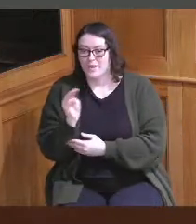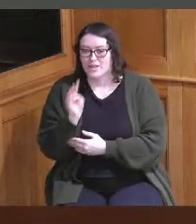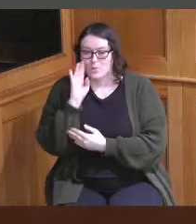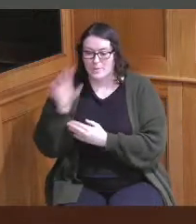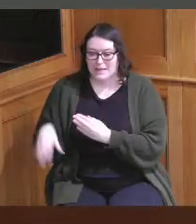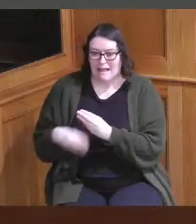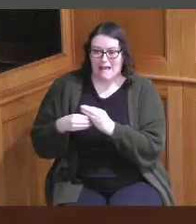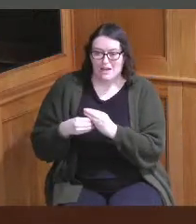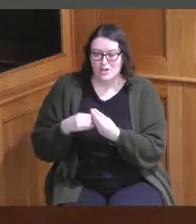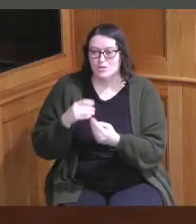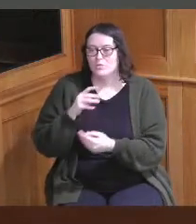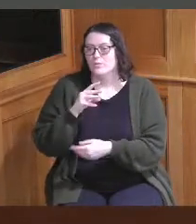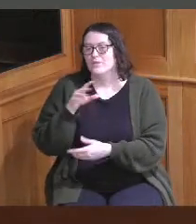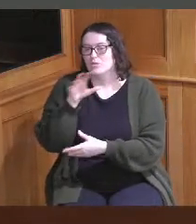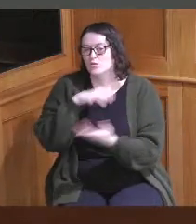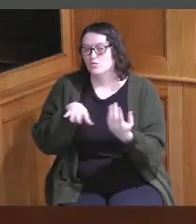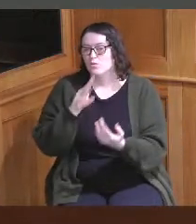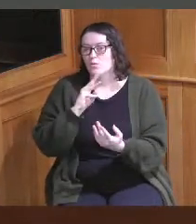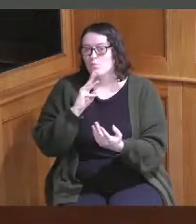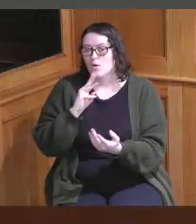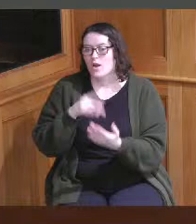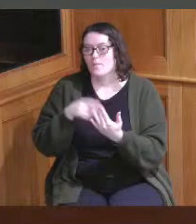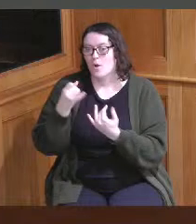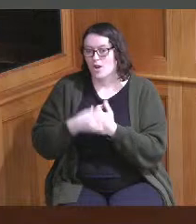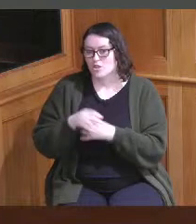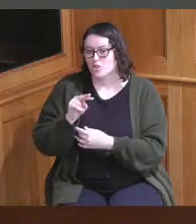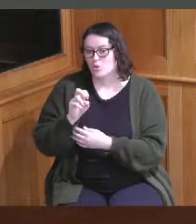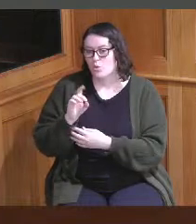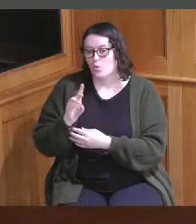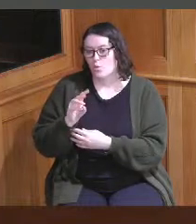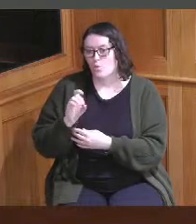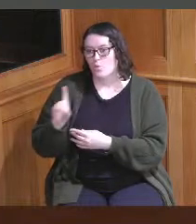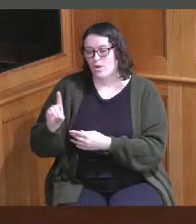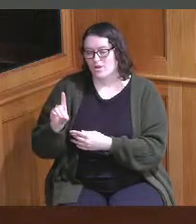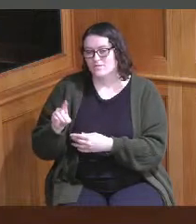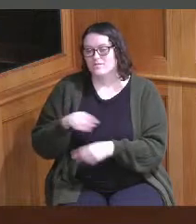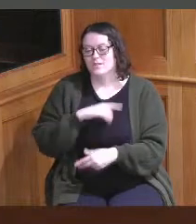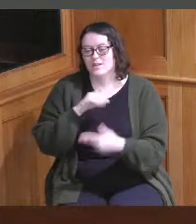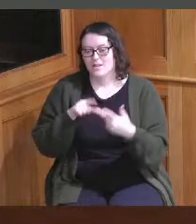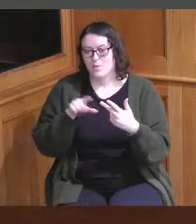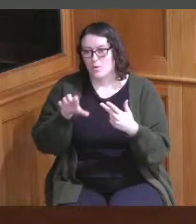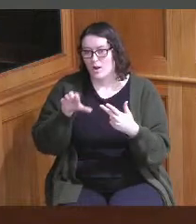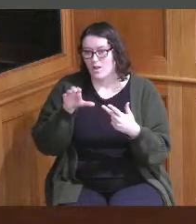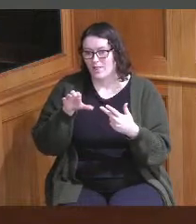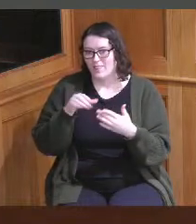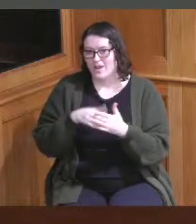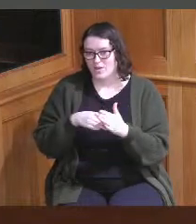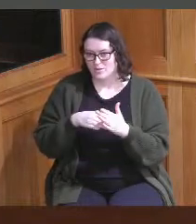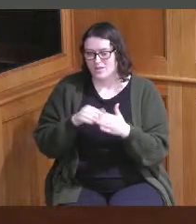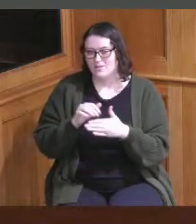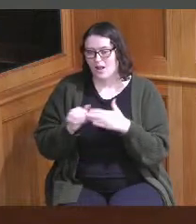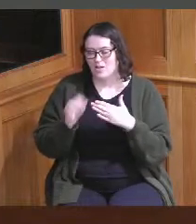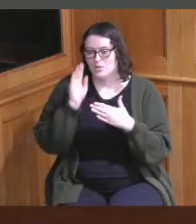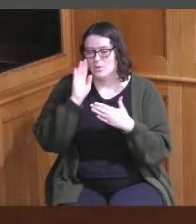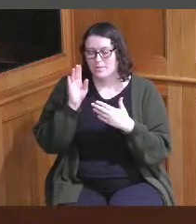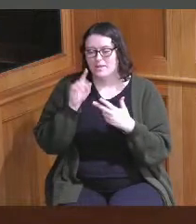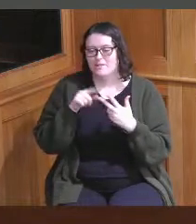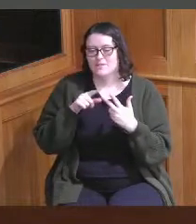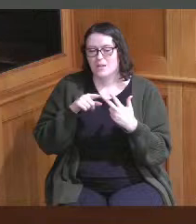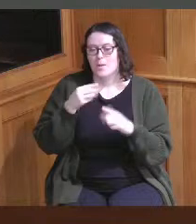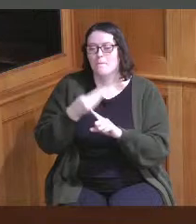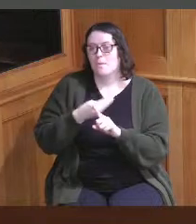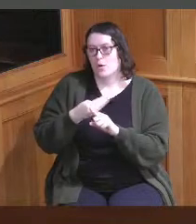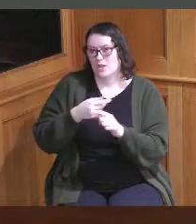stormwater project in Norwood, and $100,000 is for